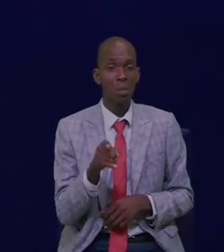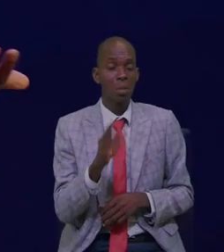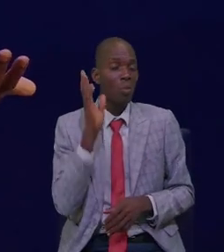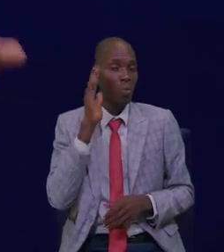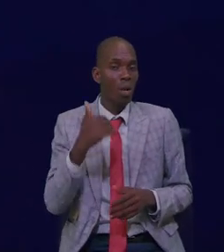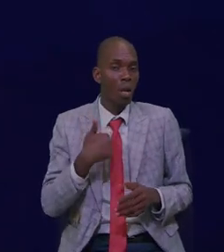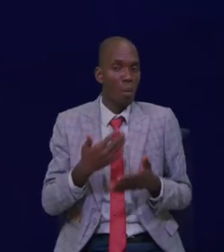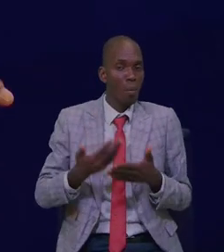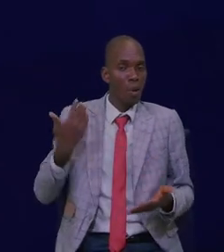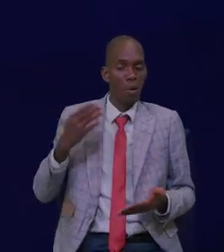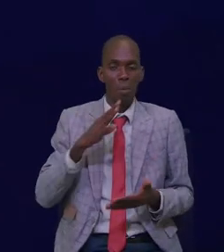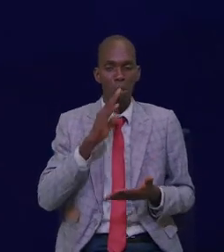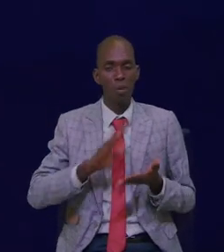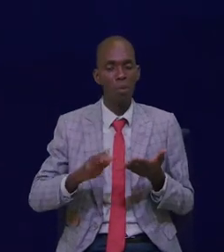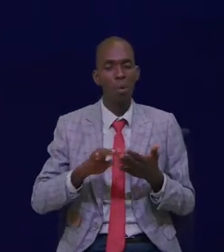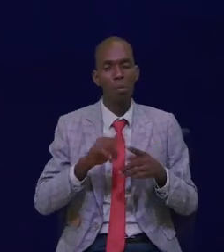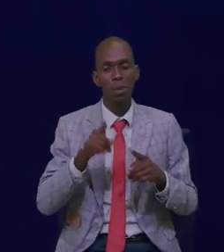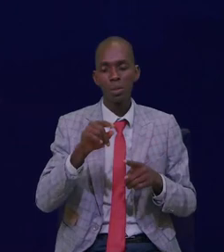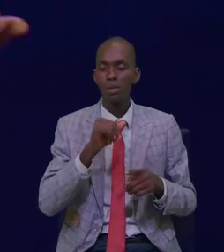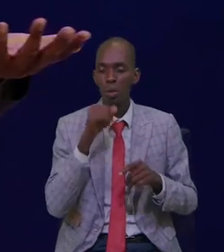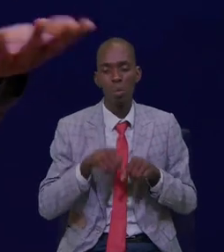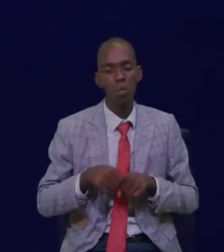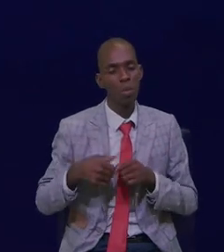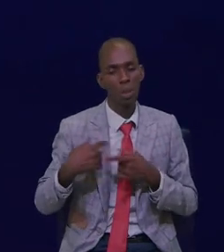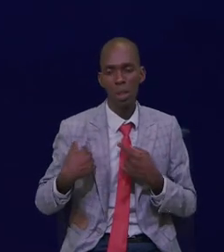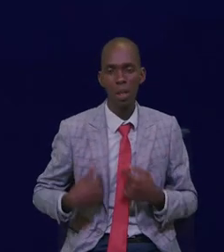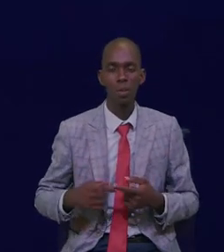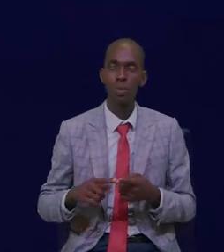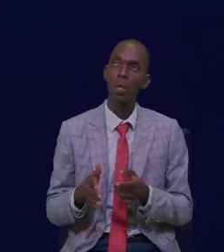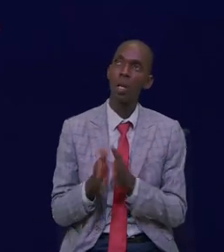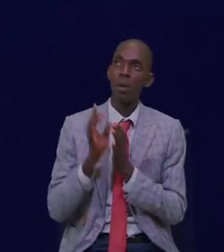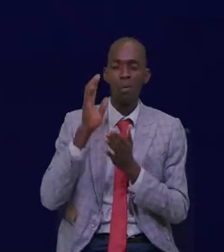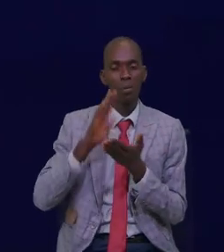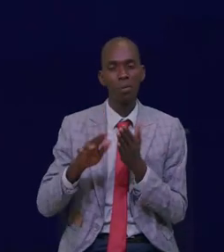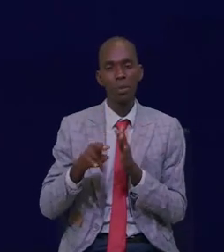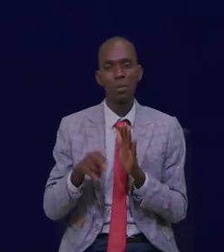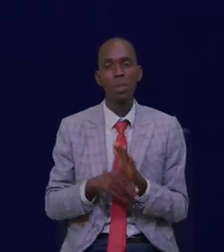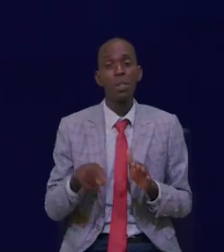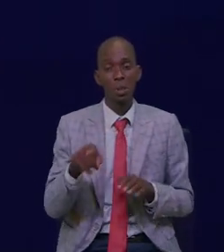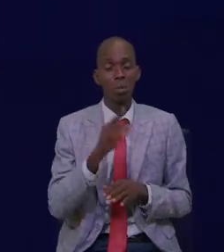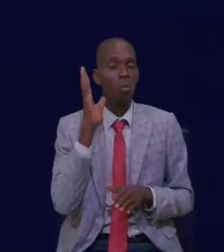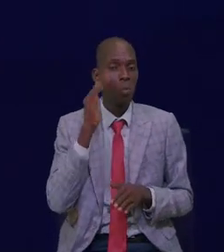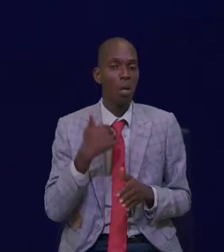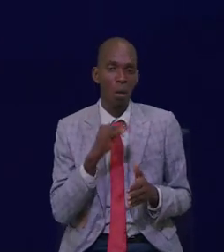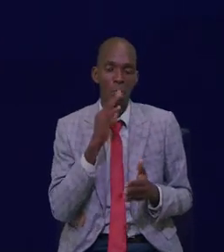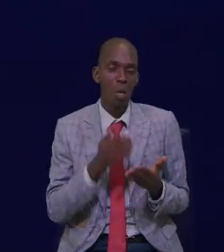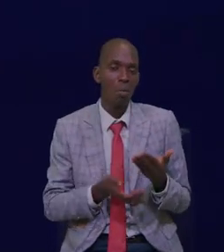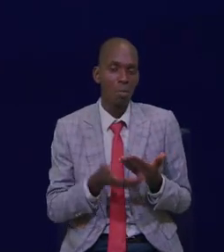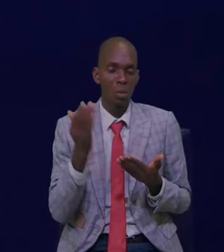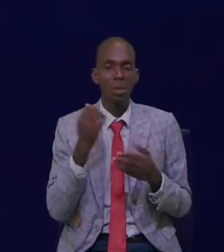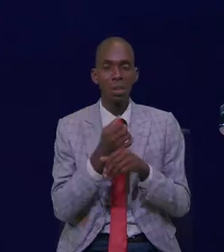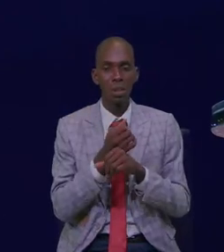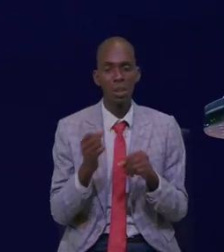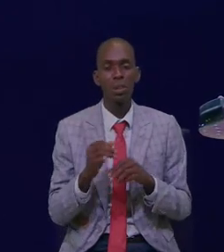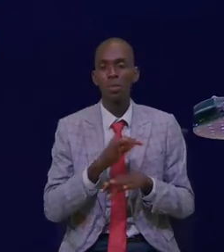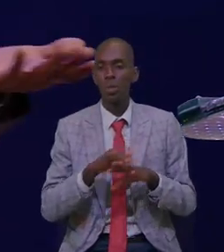forgiven, but they were not broken in heart. They could have been saved, but they did not have the believer's heart to